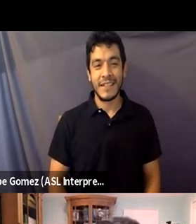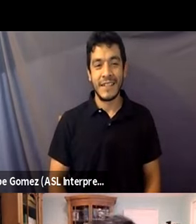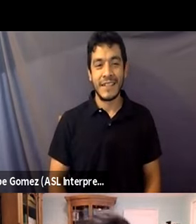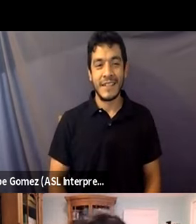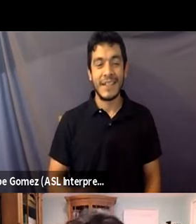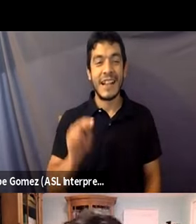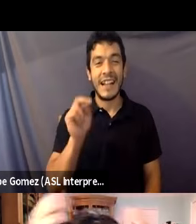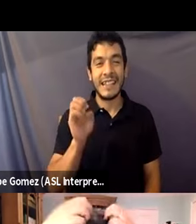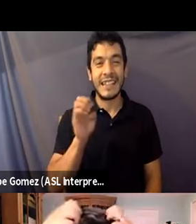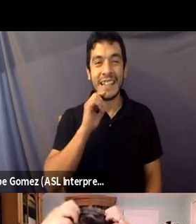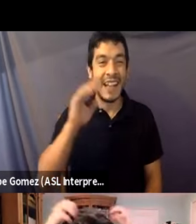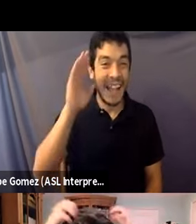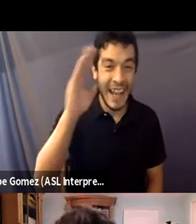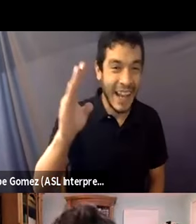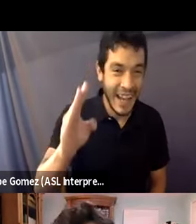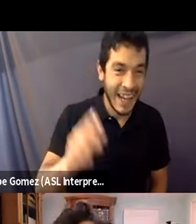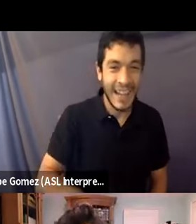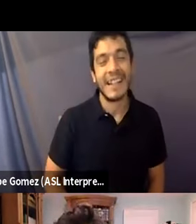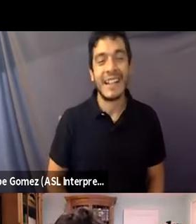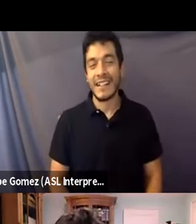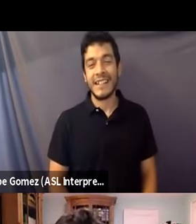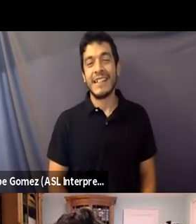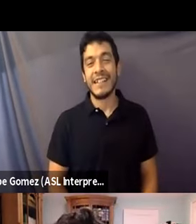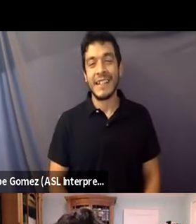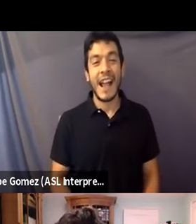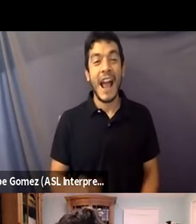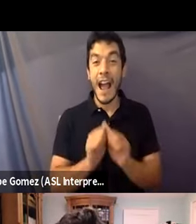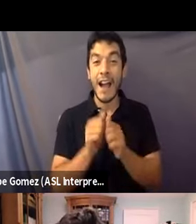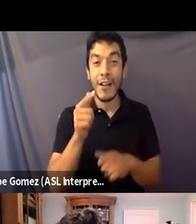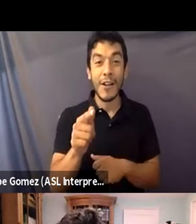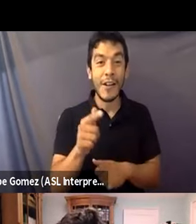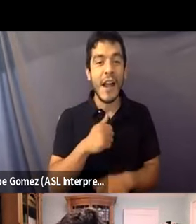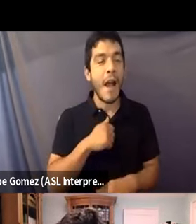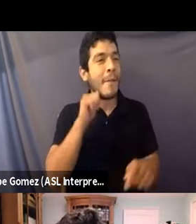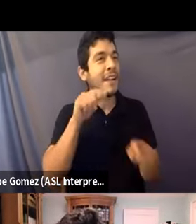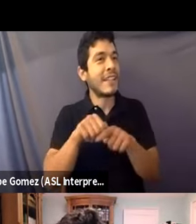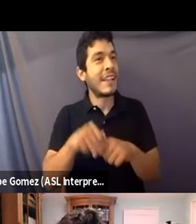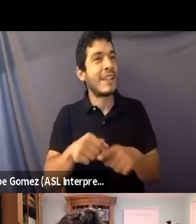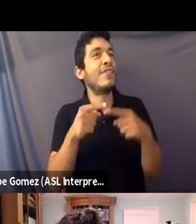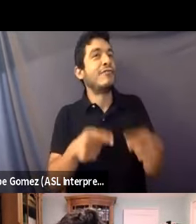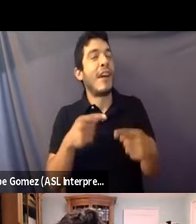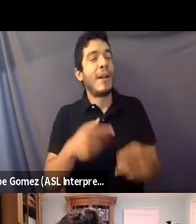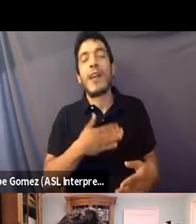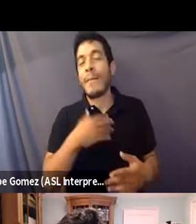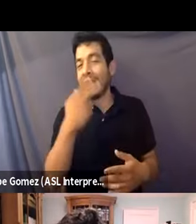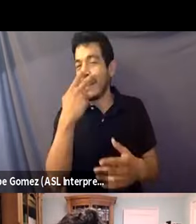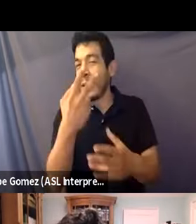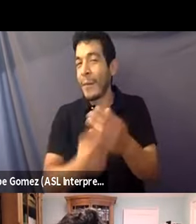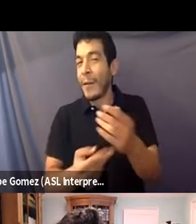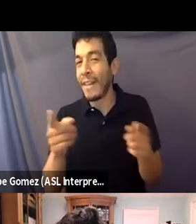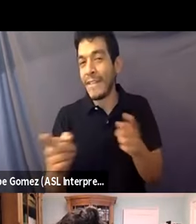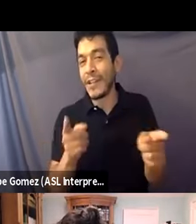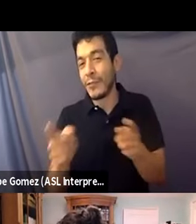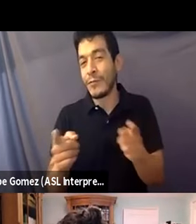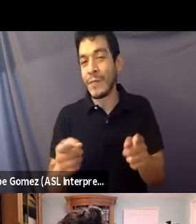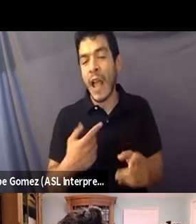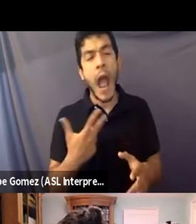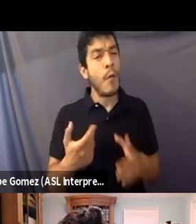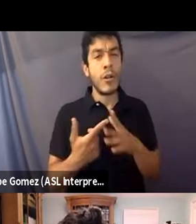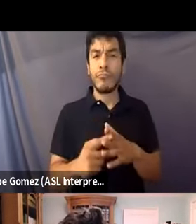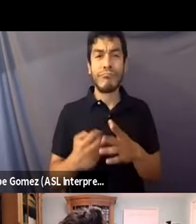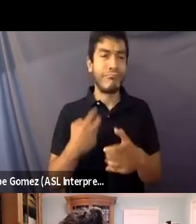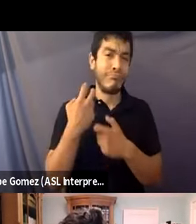Hi, sis. How are you doing? I'm good. My sister's in the struggle. so happy to see both of you. I want to jump right in. I'm going